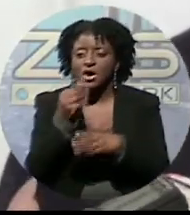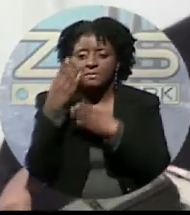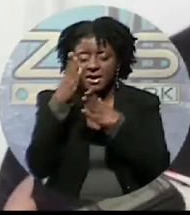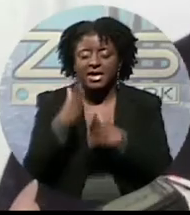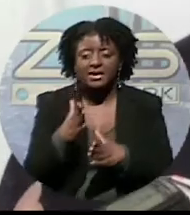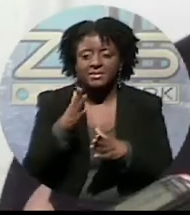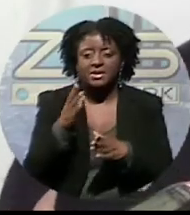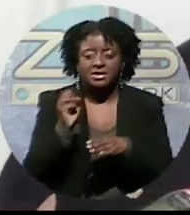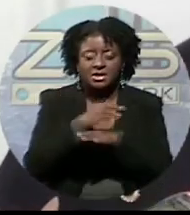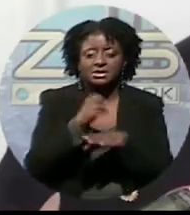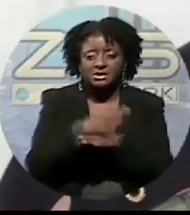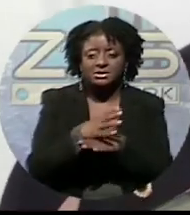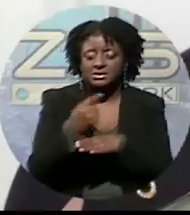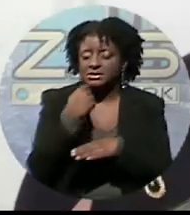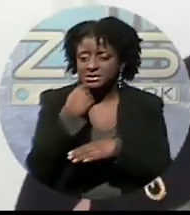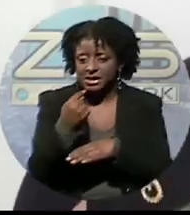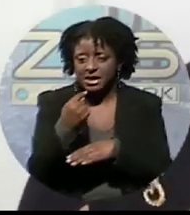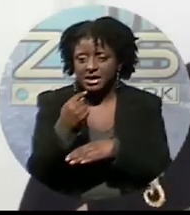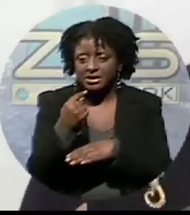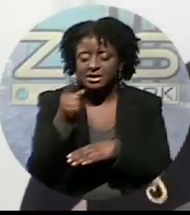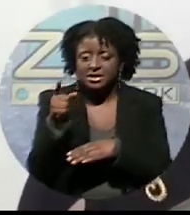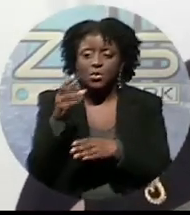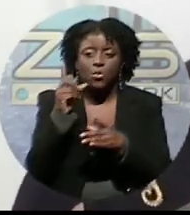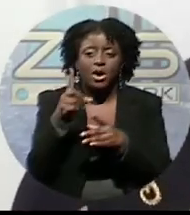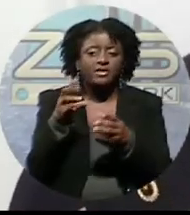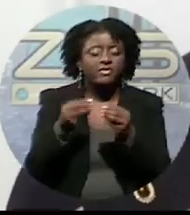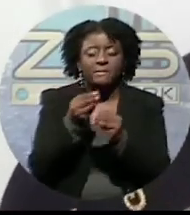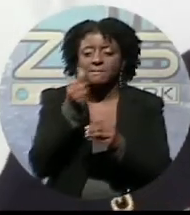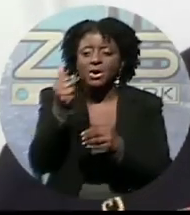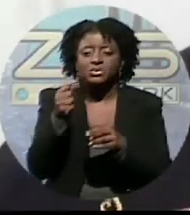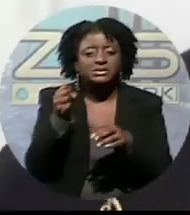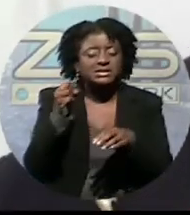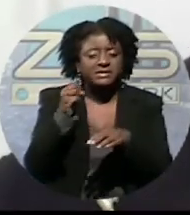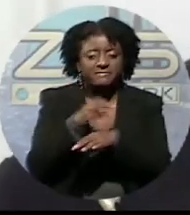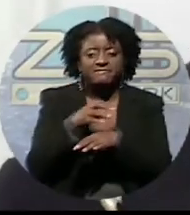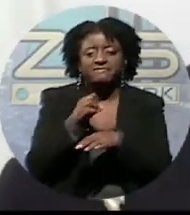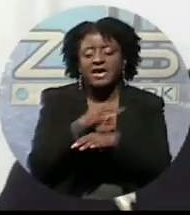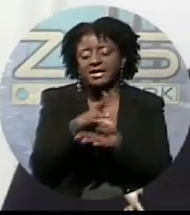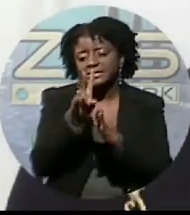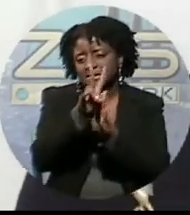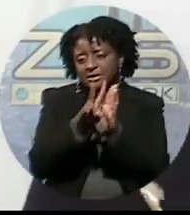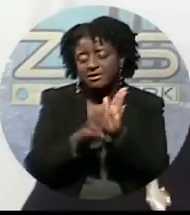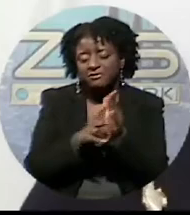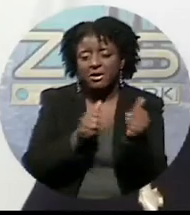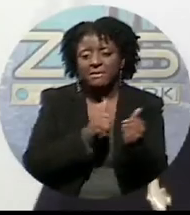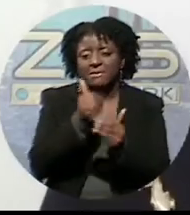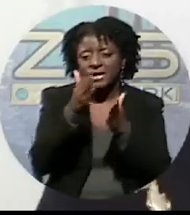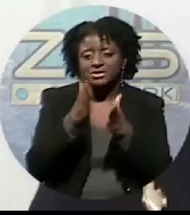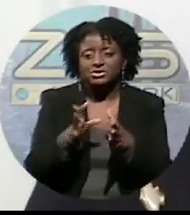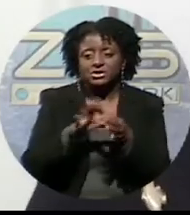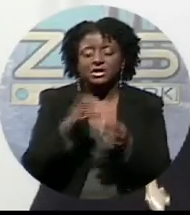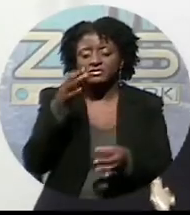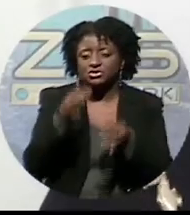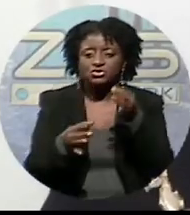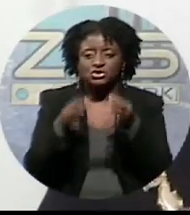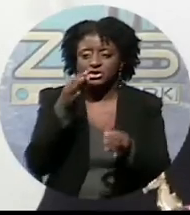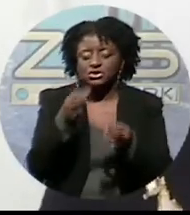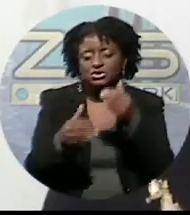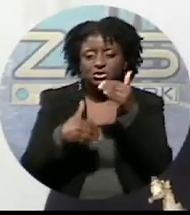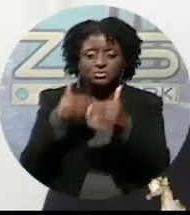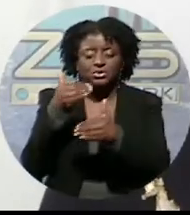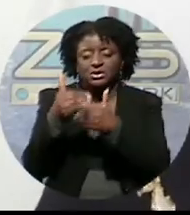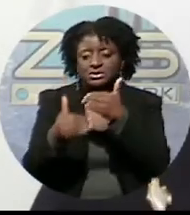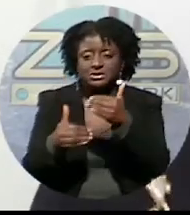the most effective managers of the judicial process that they have ever seen. And these are people who have also advised the UK and